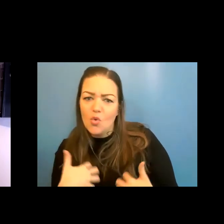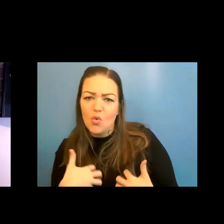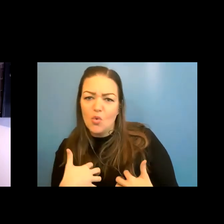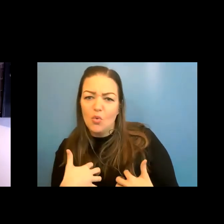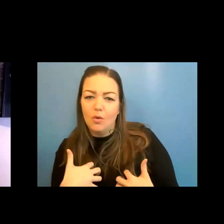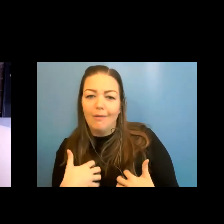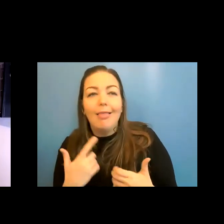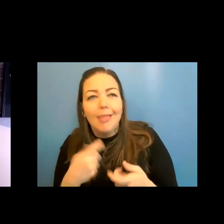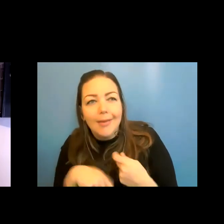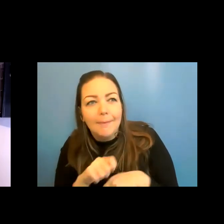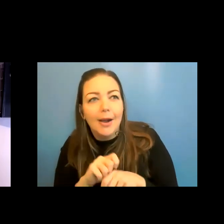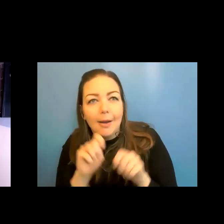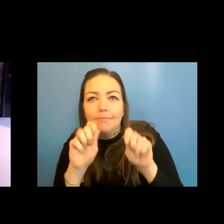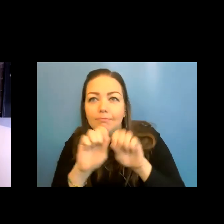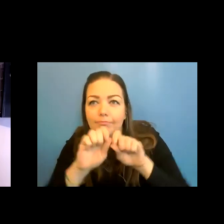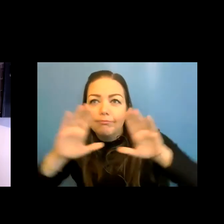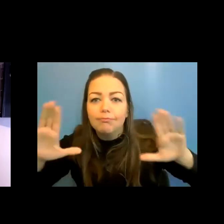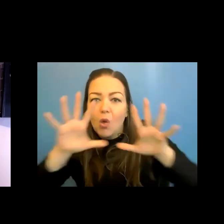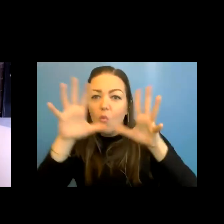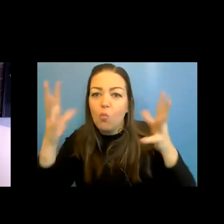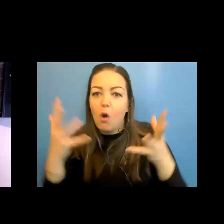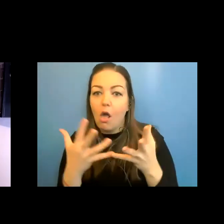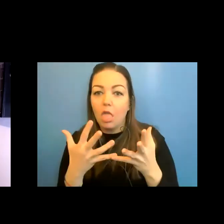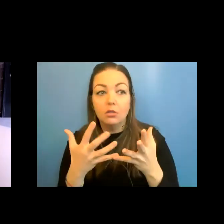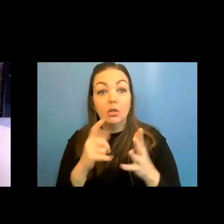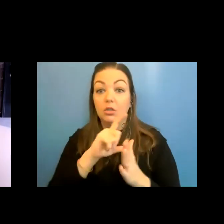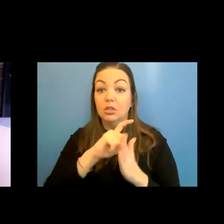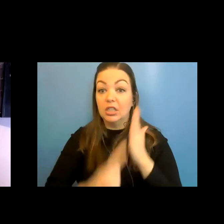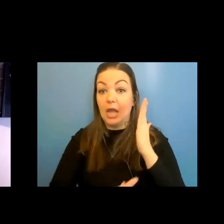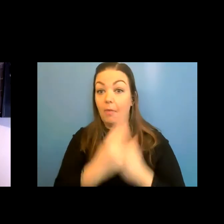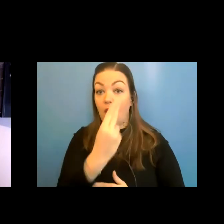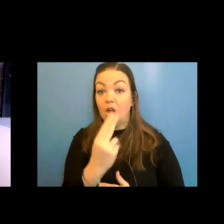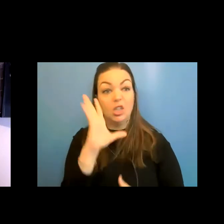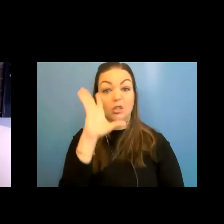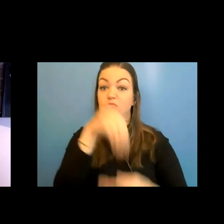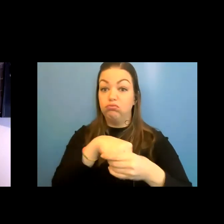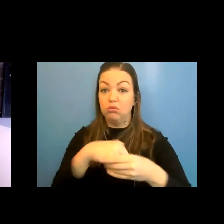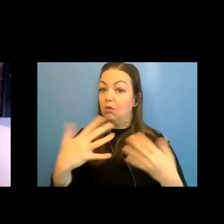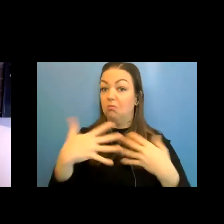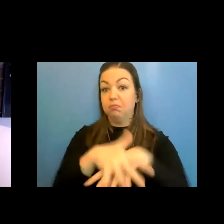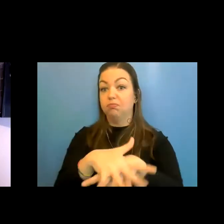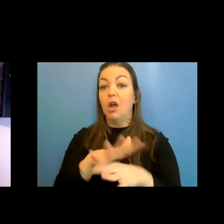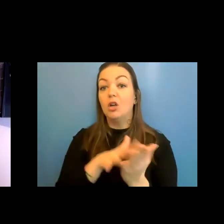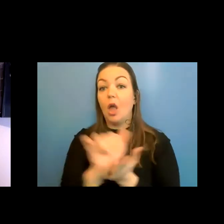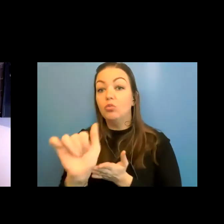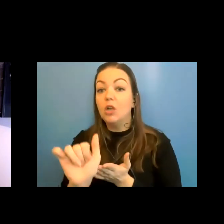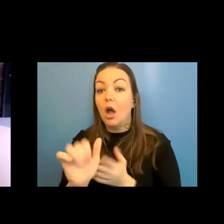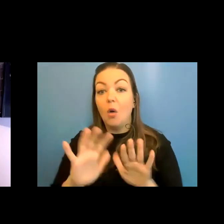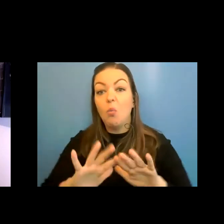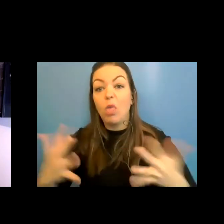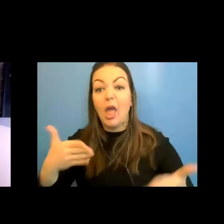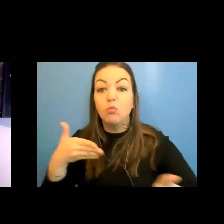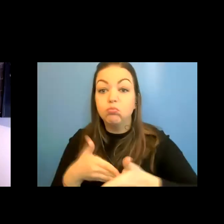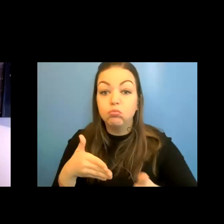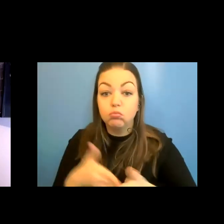amazing vision of a world in which disabled artists are fully integrated into culture. So there's tons to do. I won't